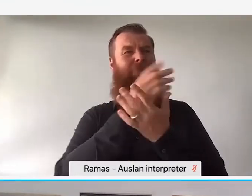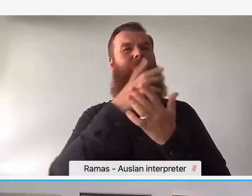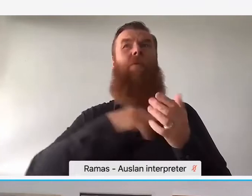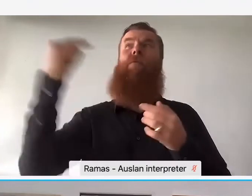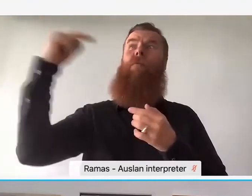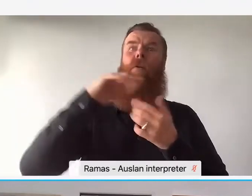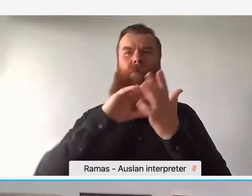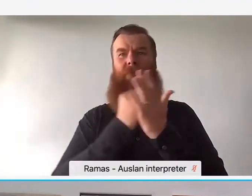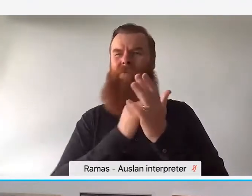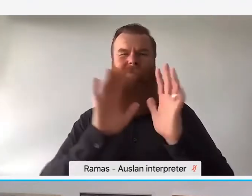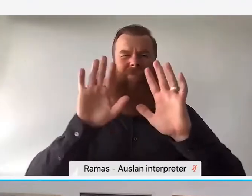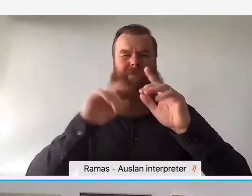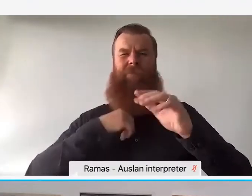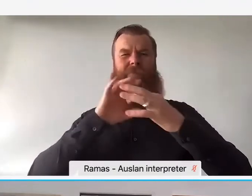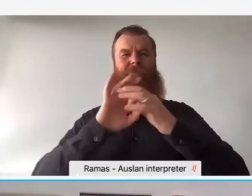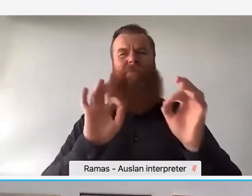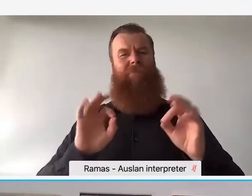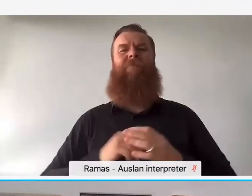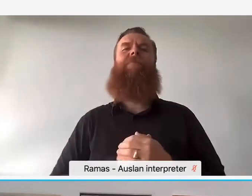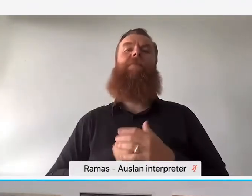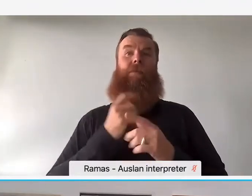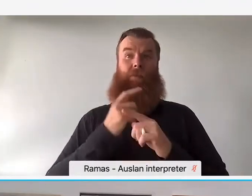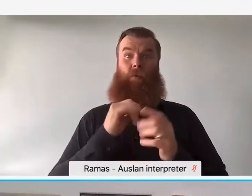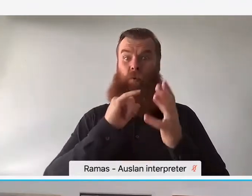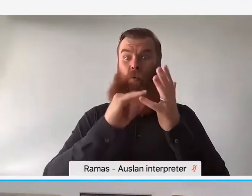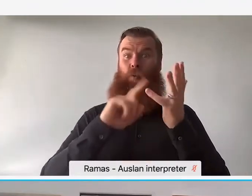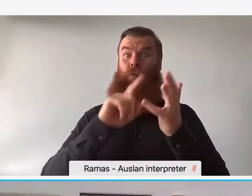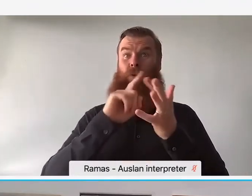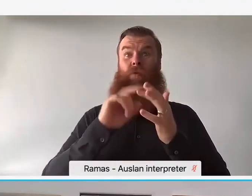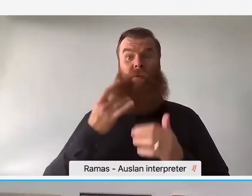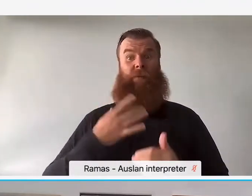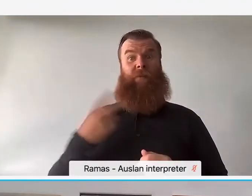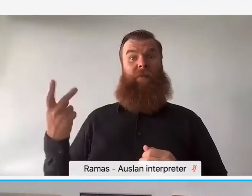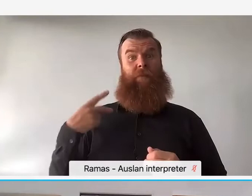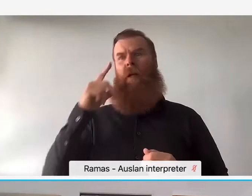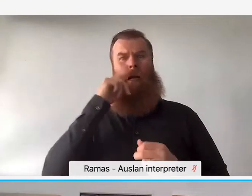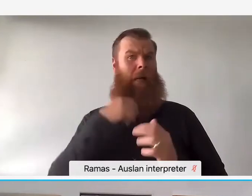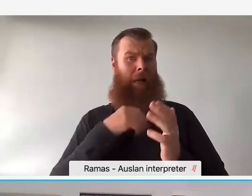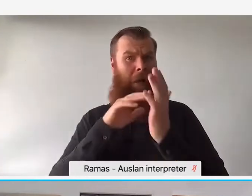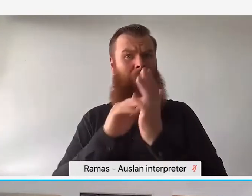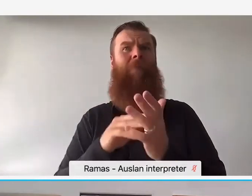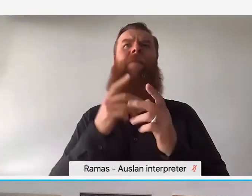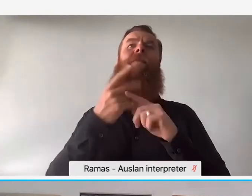that's what Sue and myself are here to do from the Victoria and Tasmania perspective.